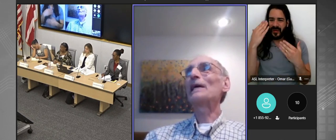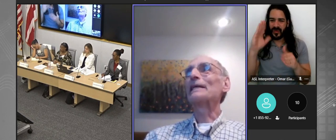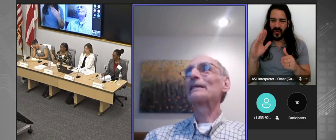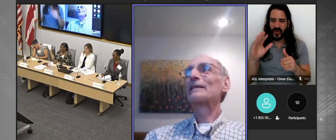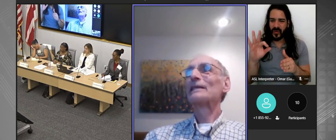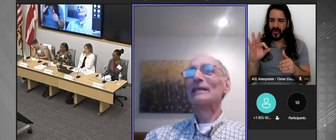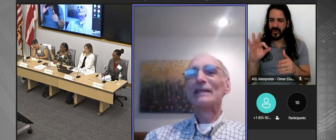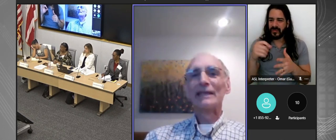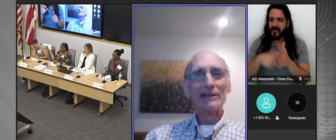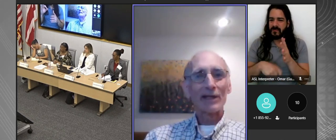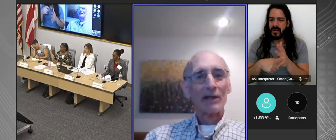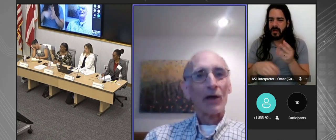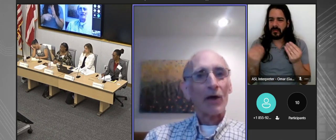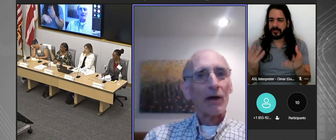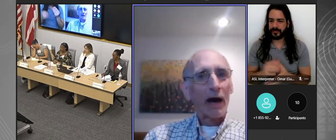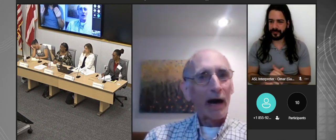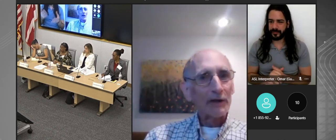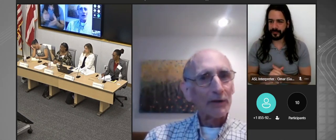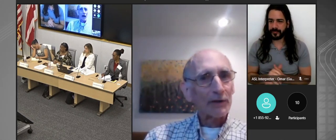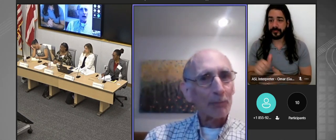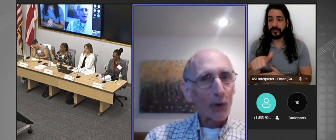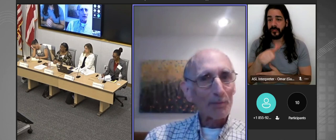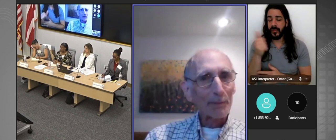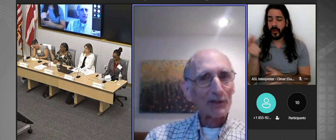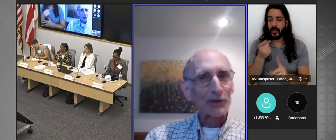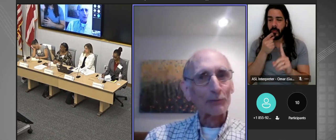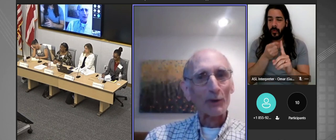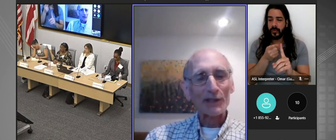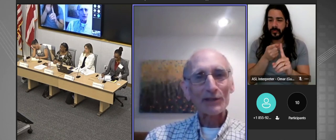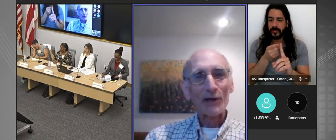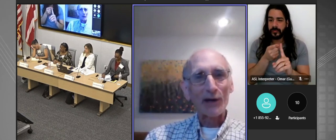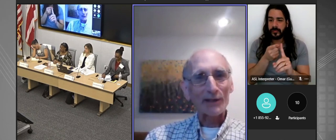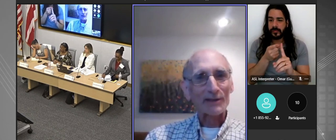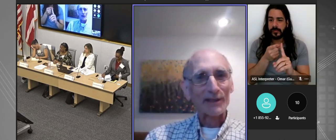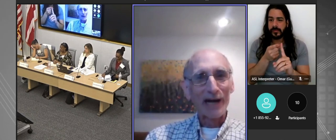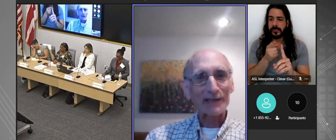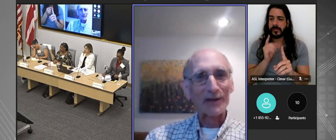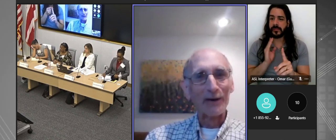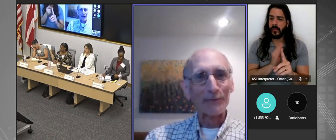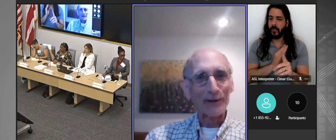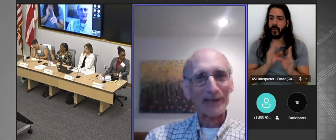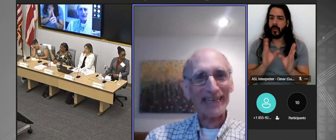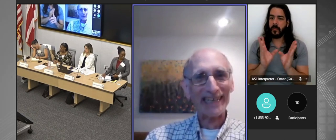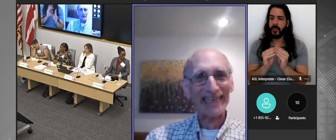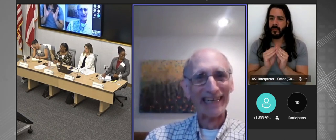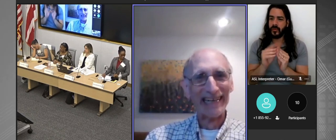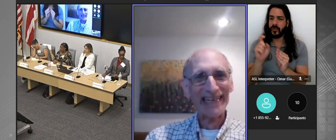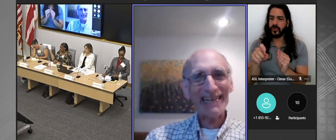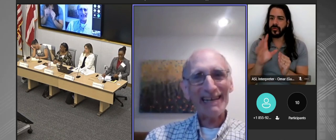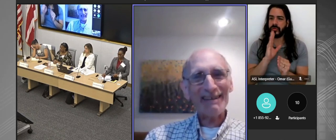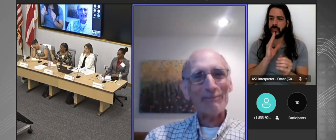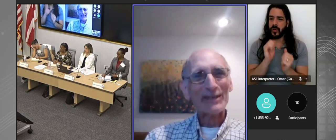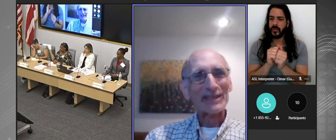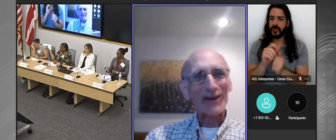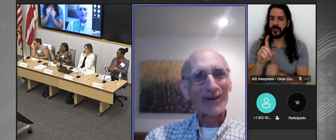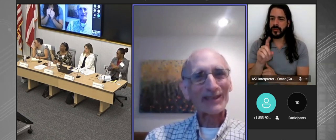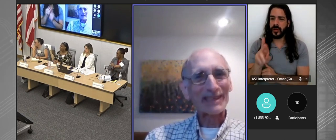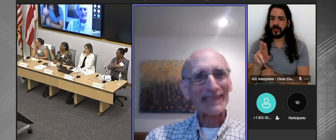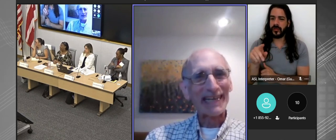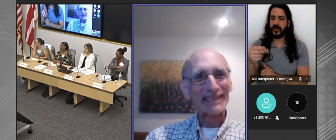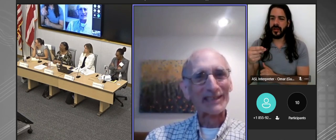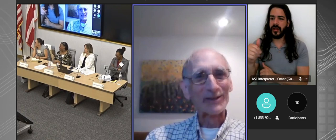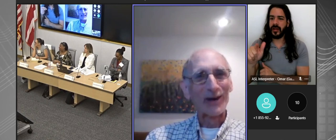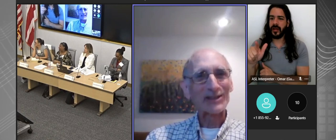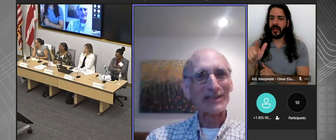their fare is. The other point to make is the board members should really talk